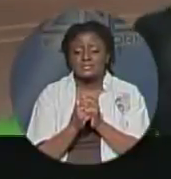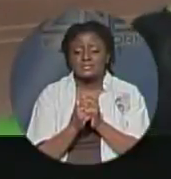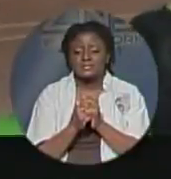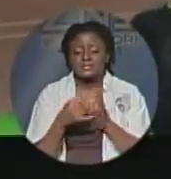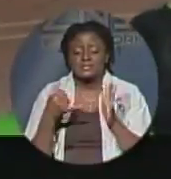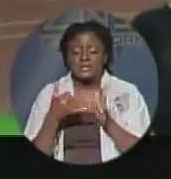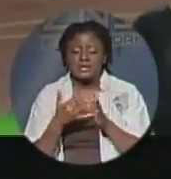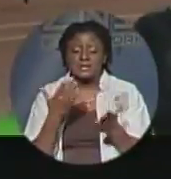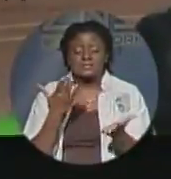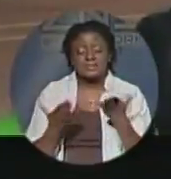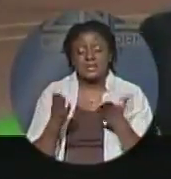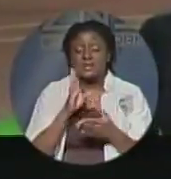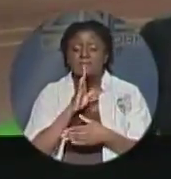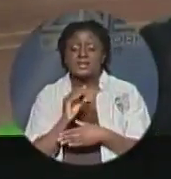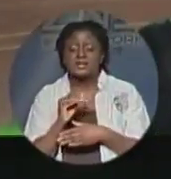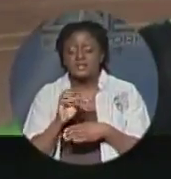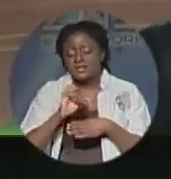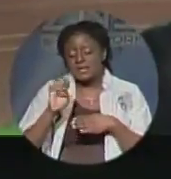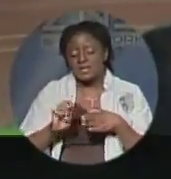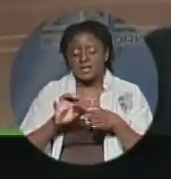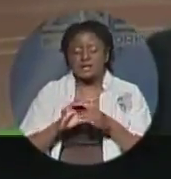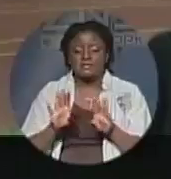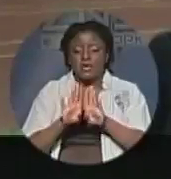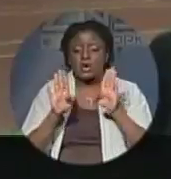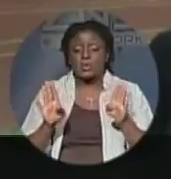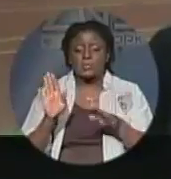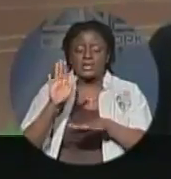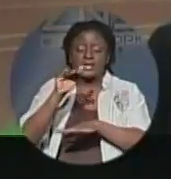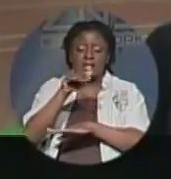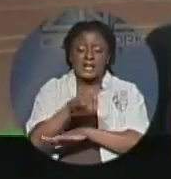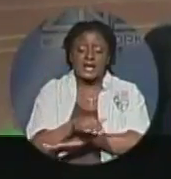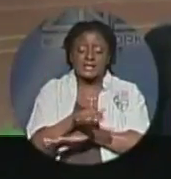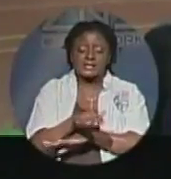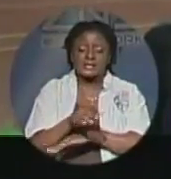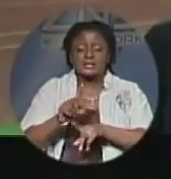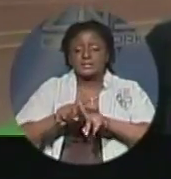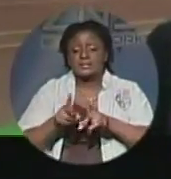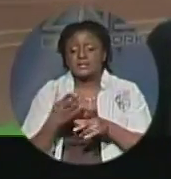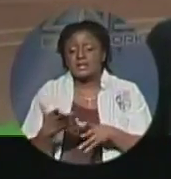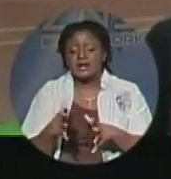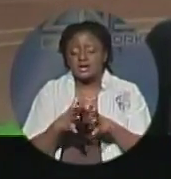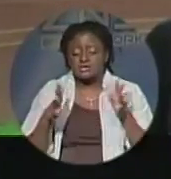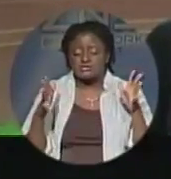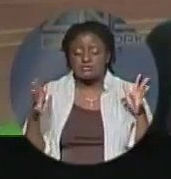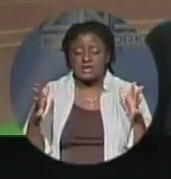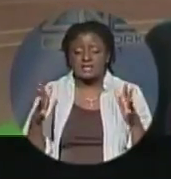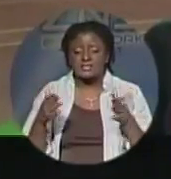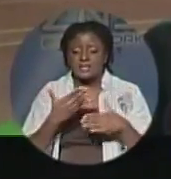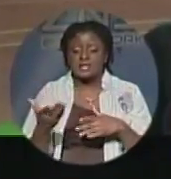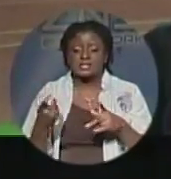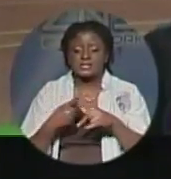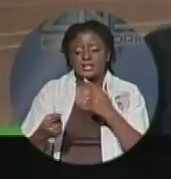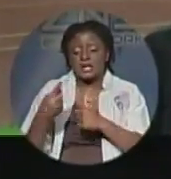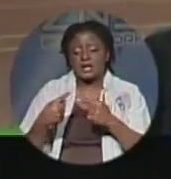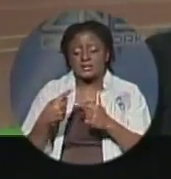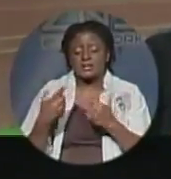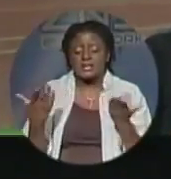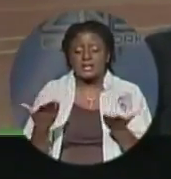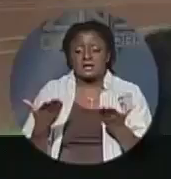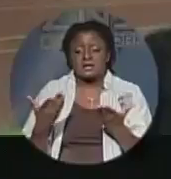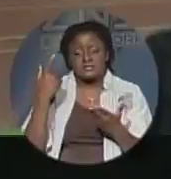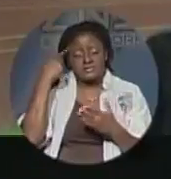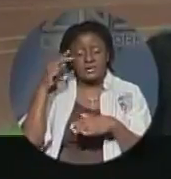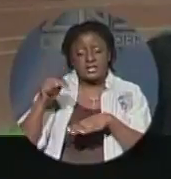It may be the end of the opening night. However, there are great things to come here for the National Stadium of the